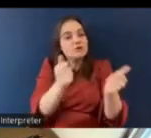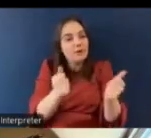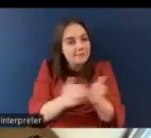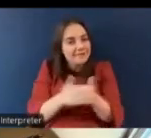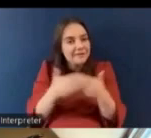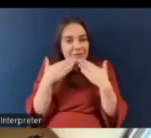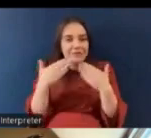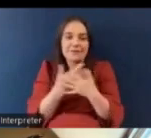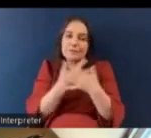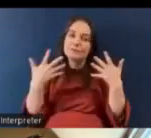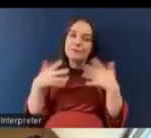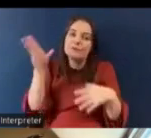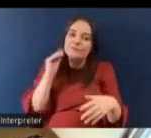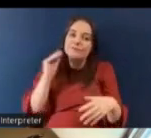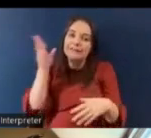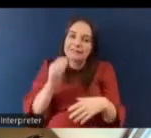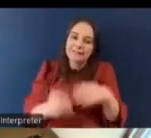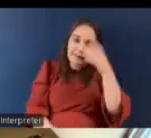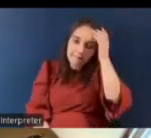thank you for listening.